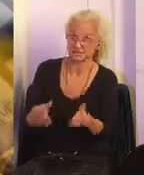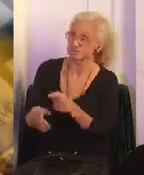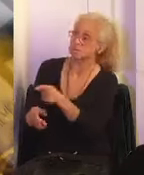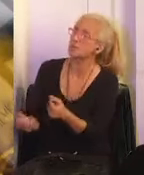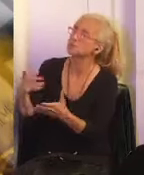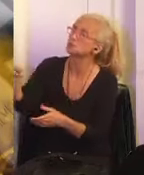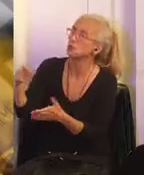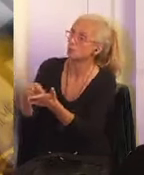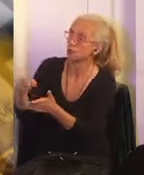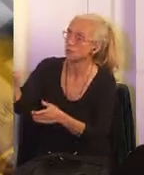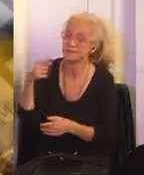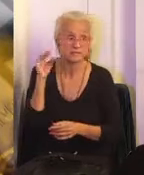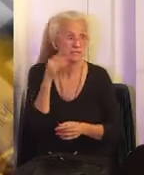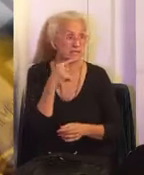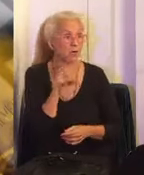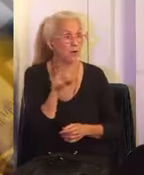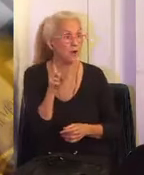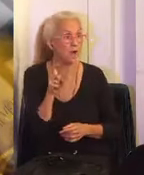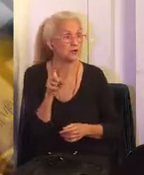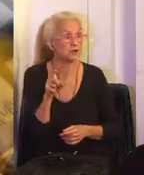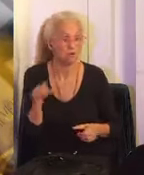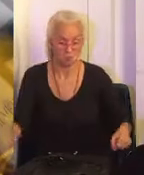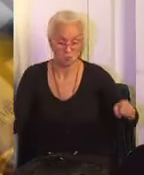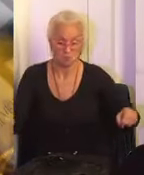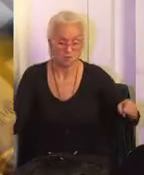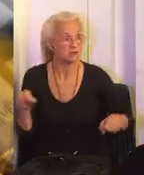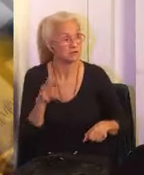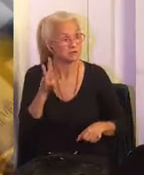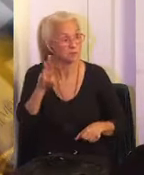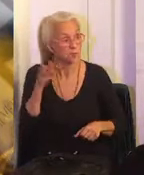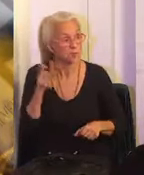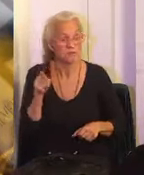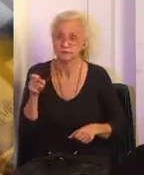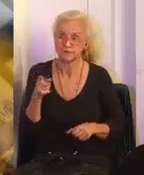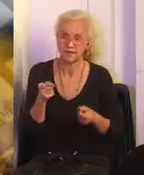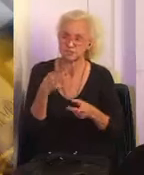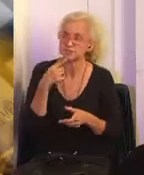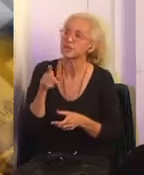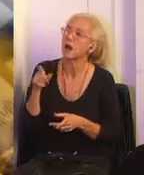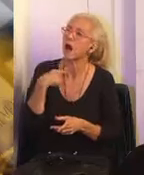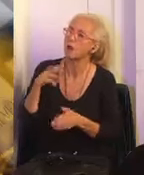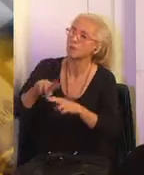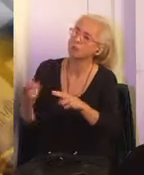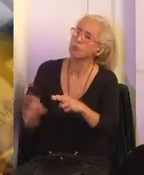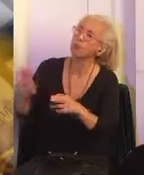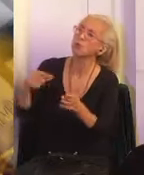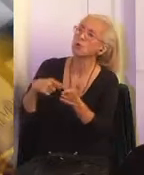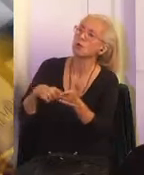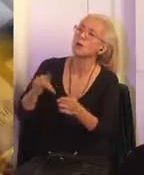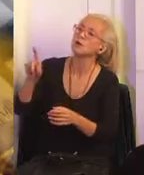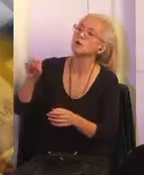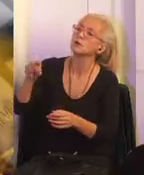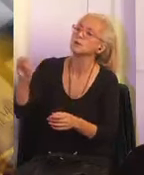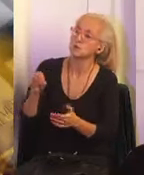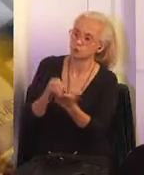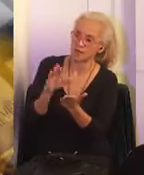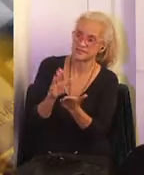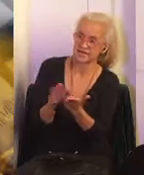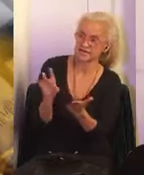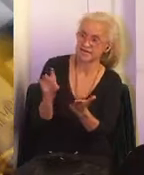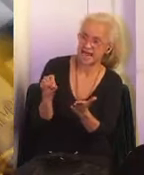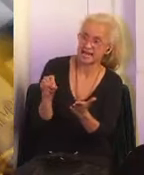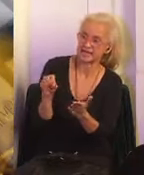you owe?" The fellow said, 100 bales of wheat. The manager said, "I'm discounting your debt by 20%. Just write down